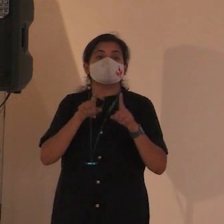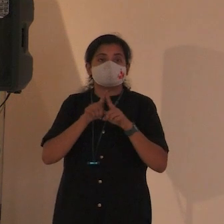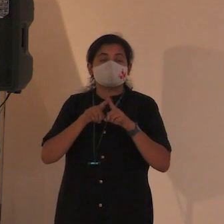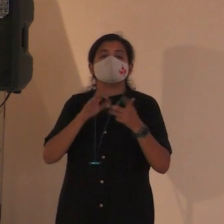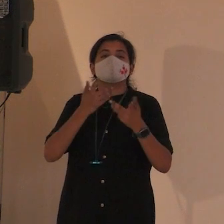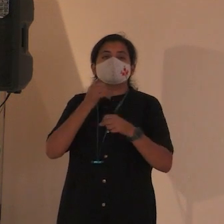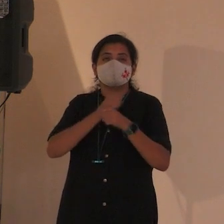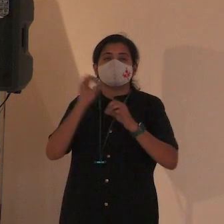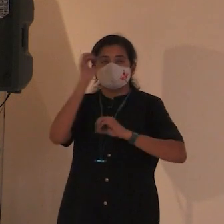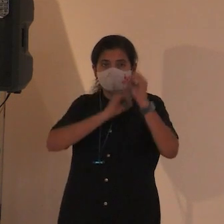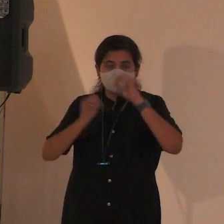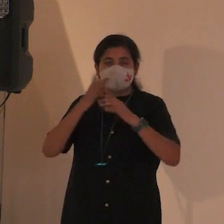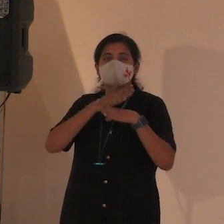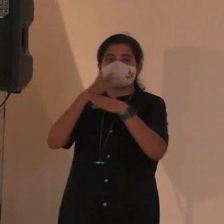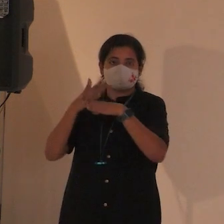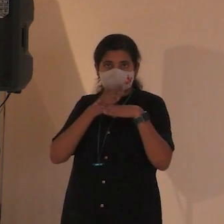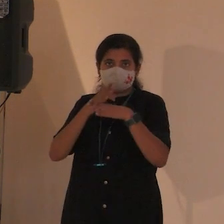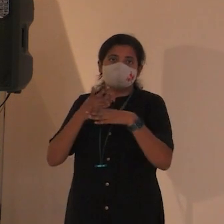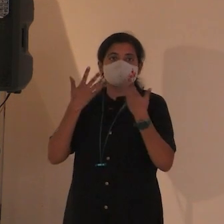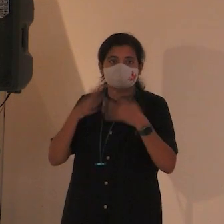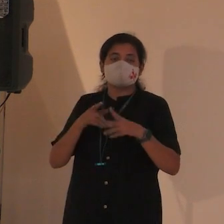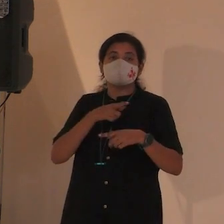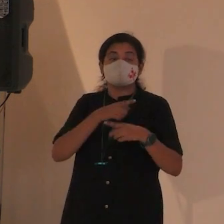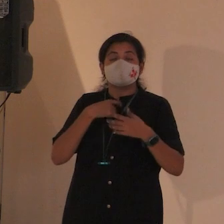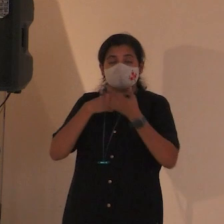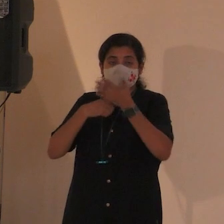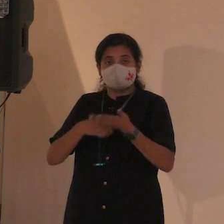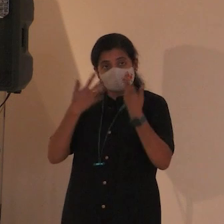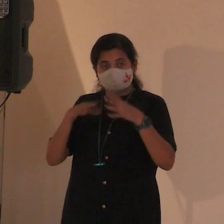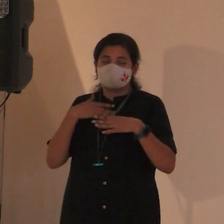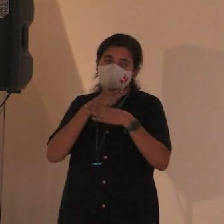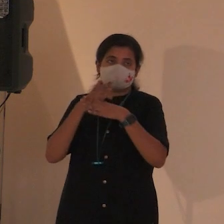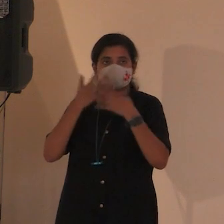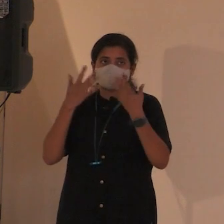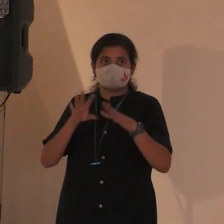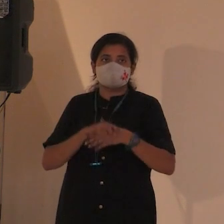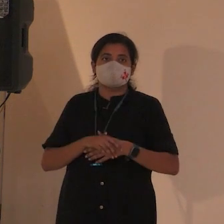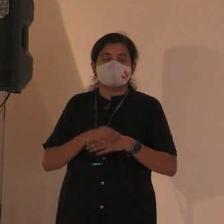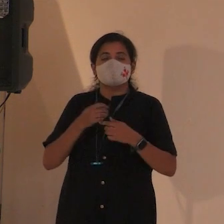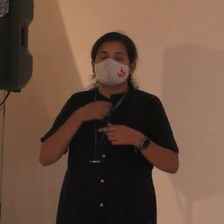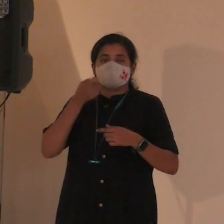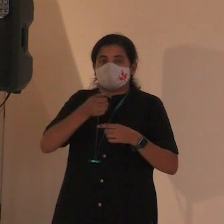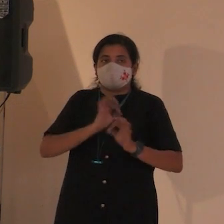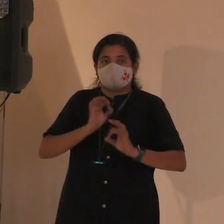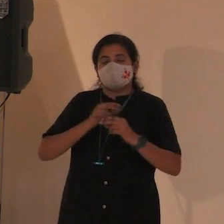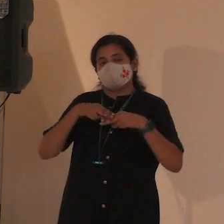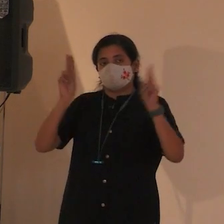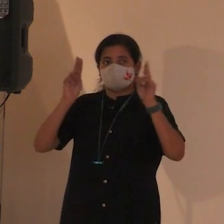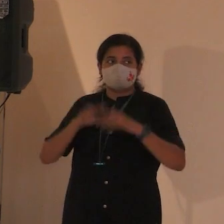Google Drive, which we share it with whoever requests, and it's all free of cost.